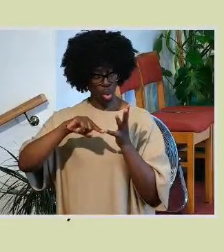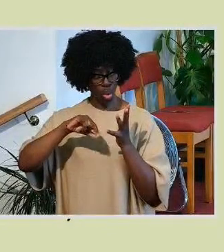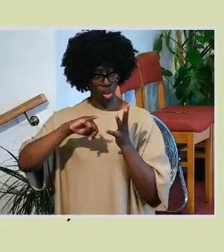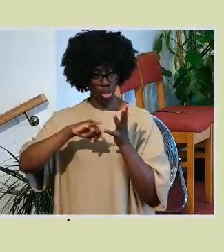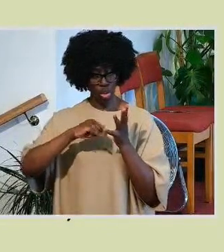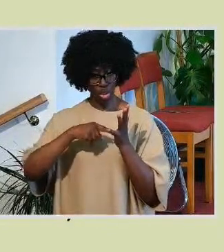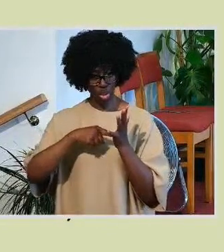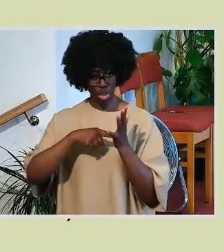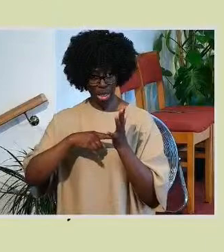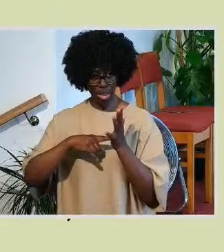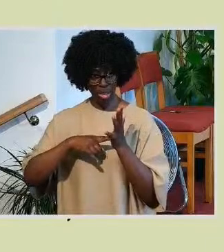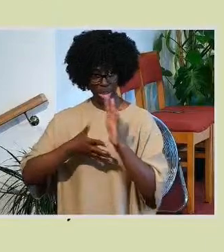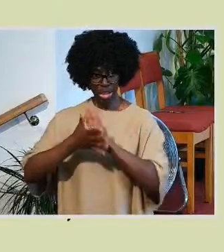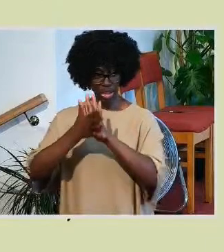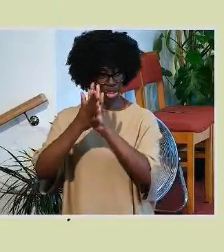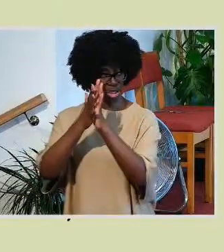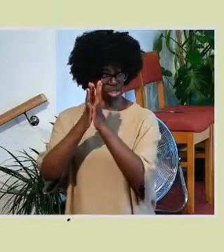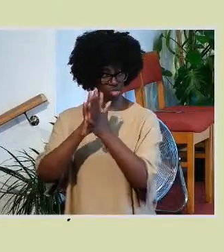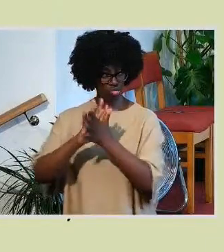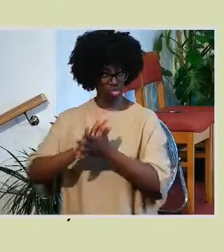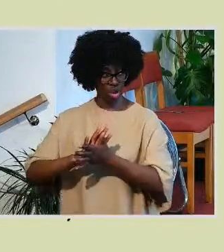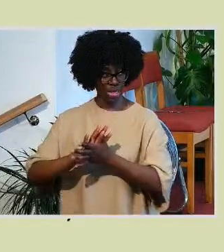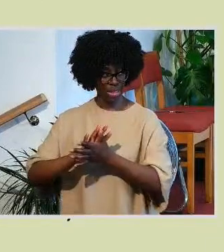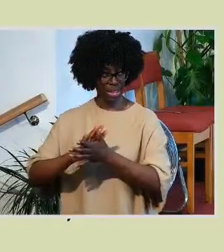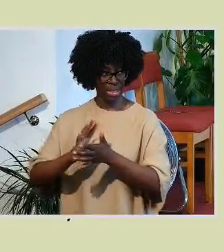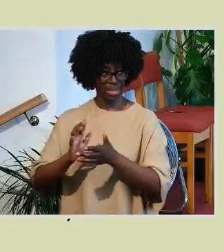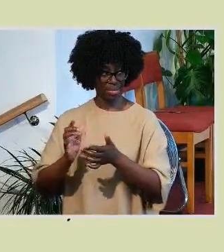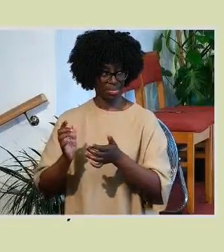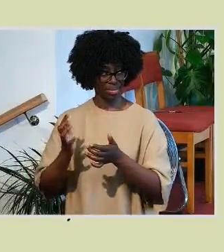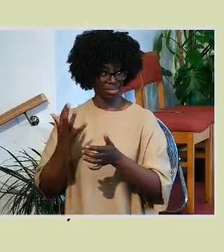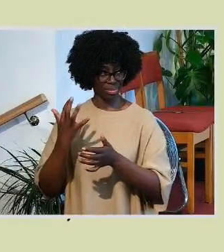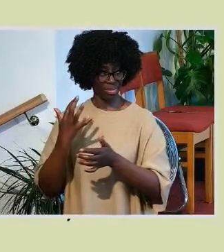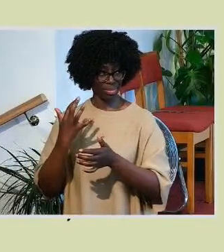Israel because of their sins. Destroys Israel, yeah.